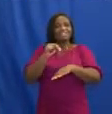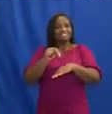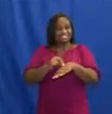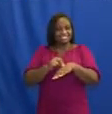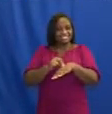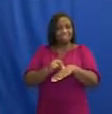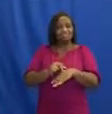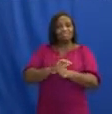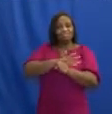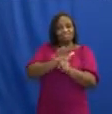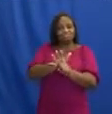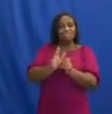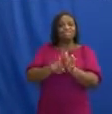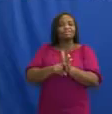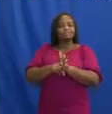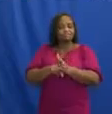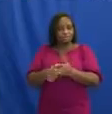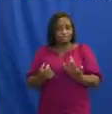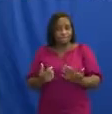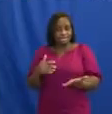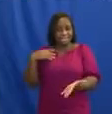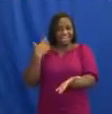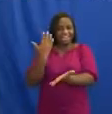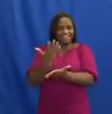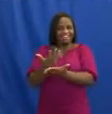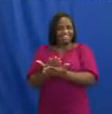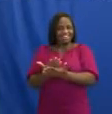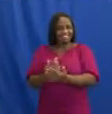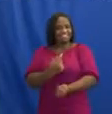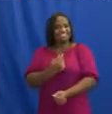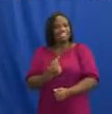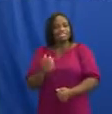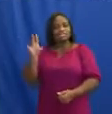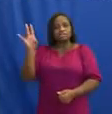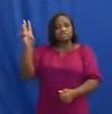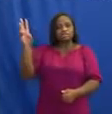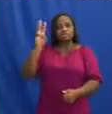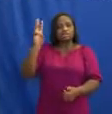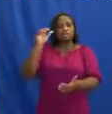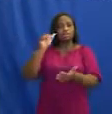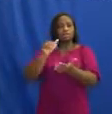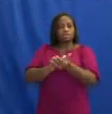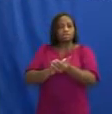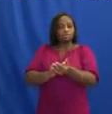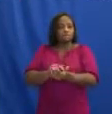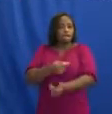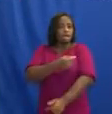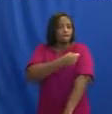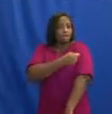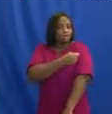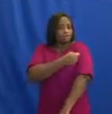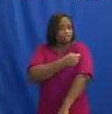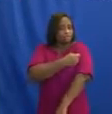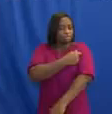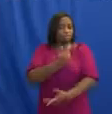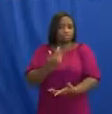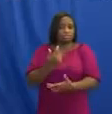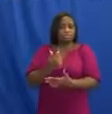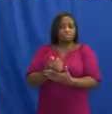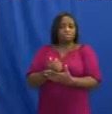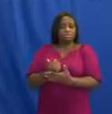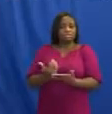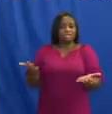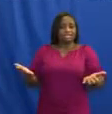nation of COVID-19, with the arrival in the country of 600,000 doses of